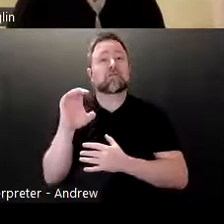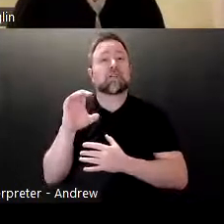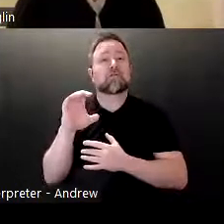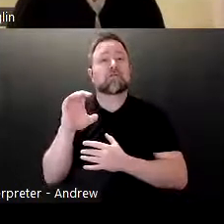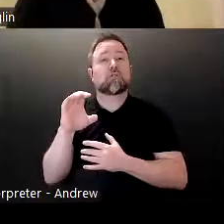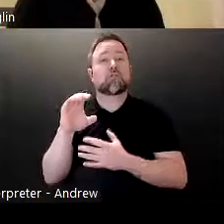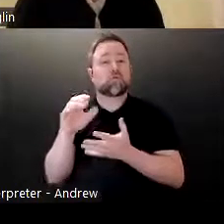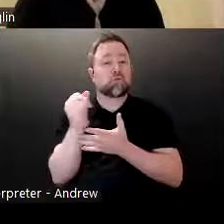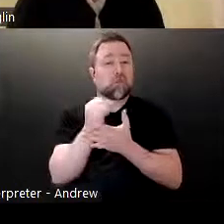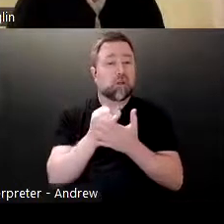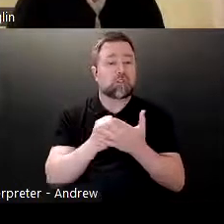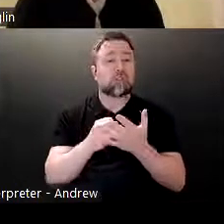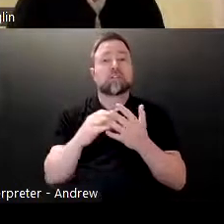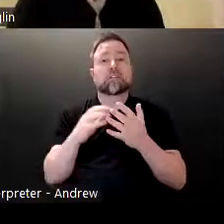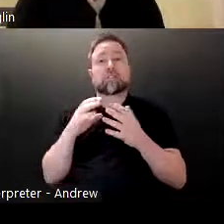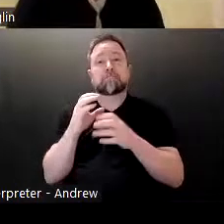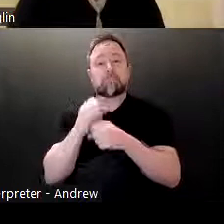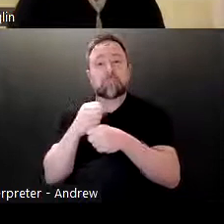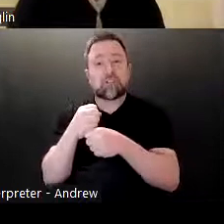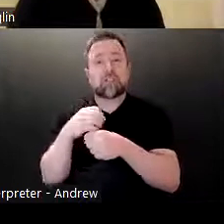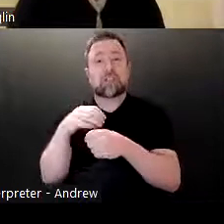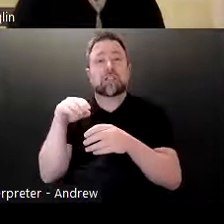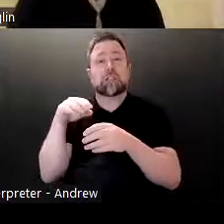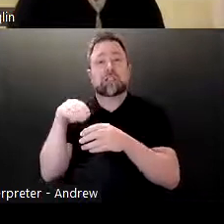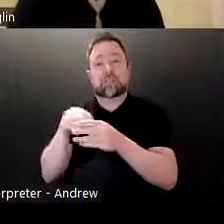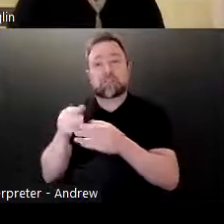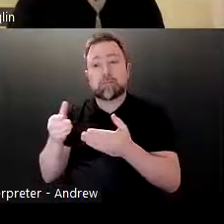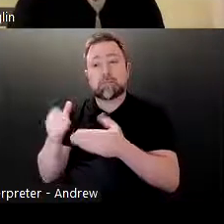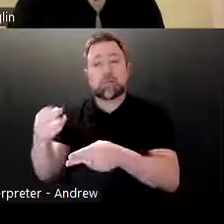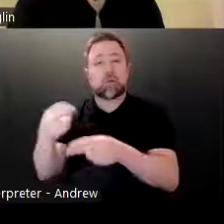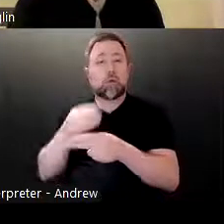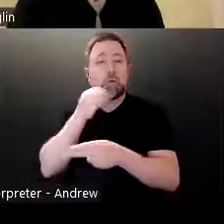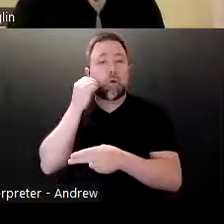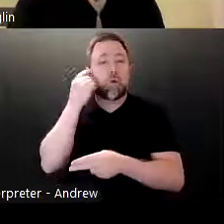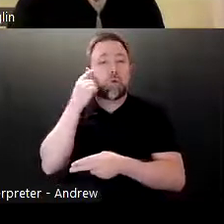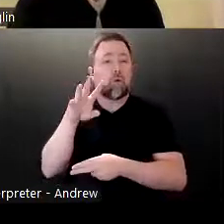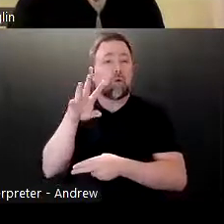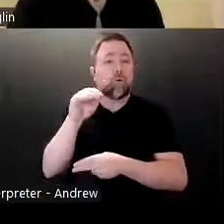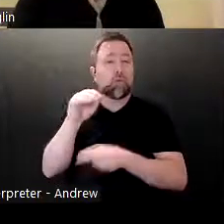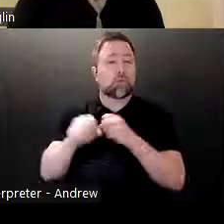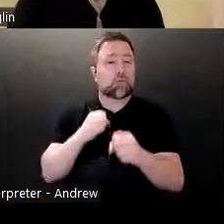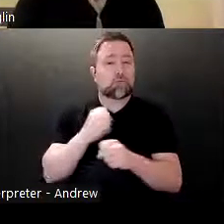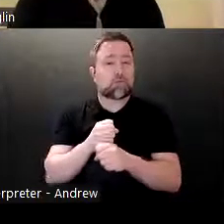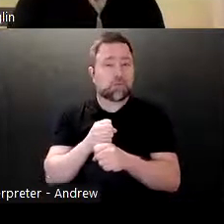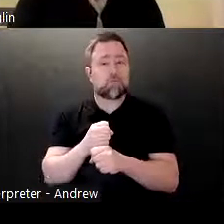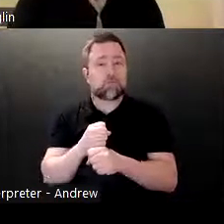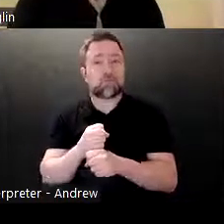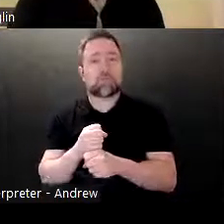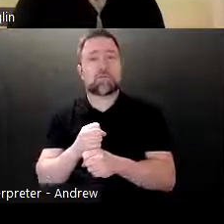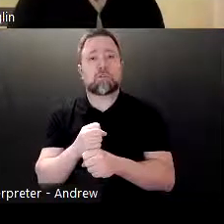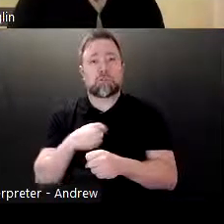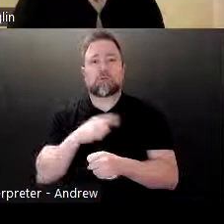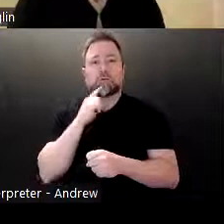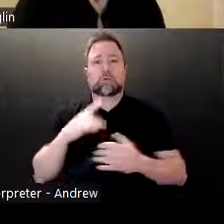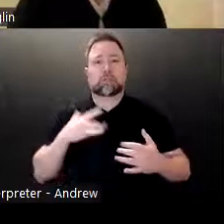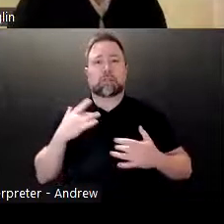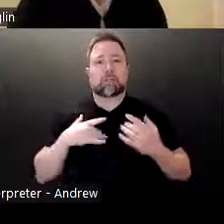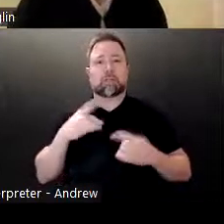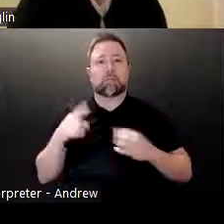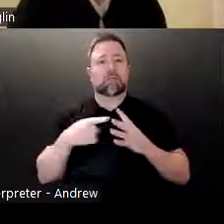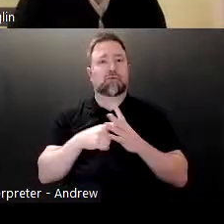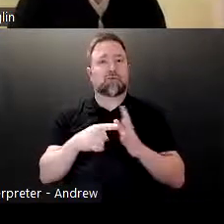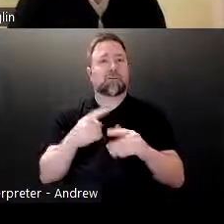constructions inside the space he called home for over 4 decades. I encourage you to learn more about our fabulous museum here in Boise, Idaho, with some